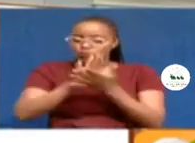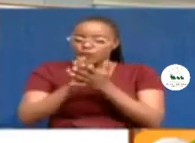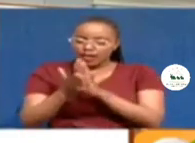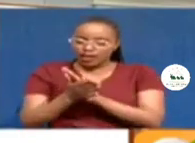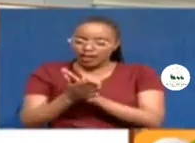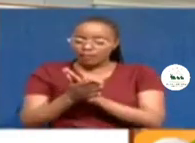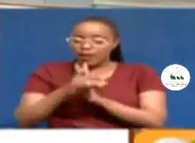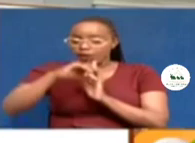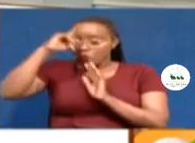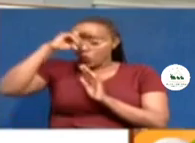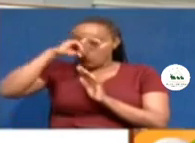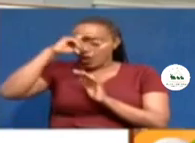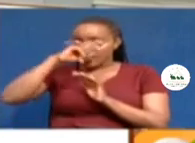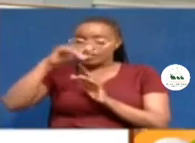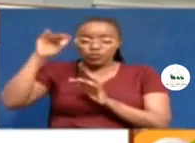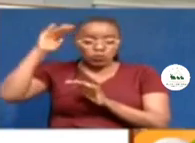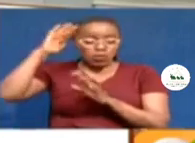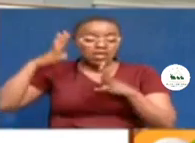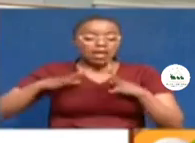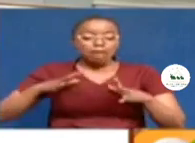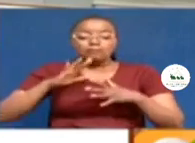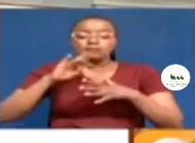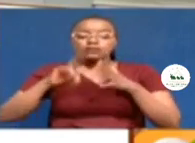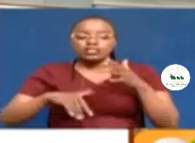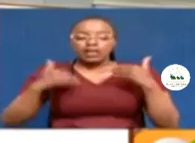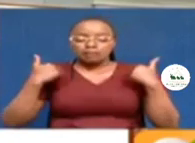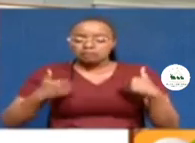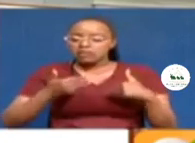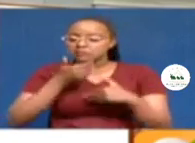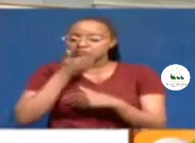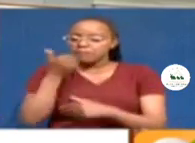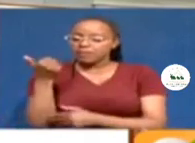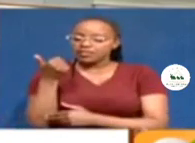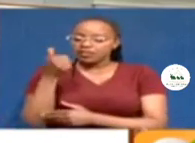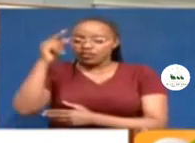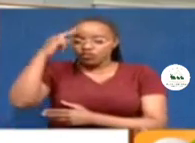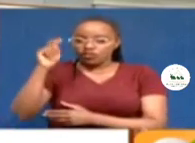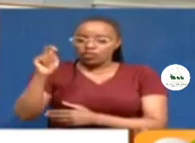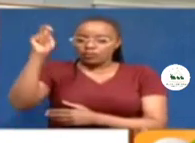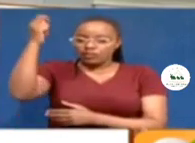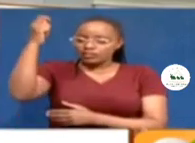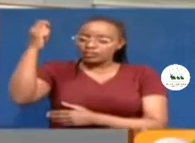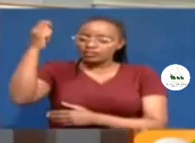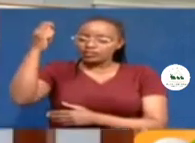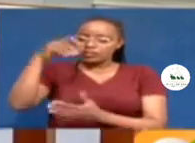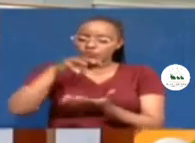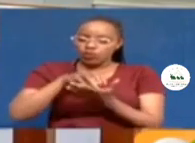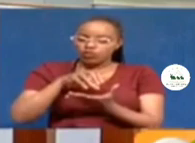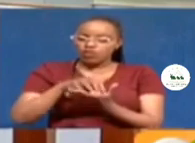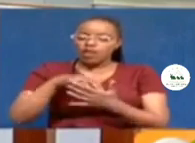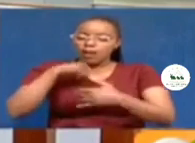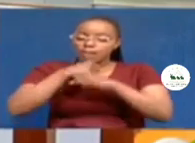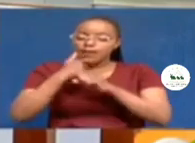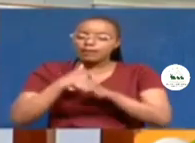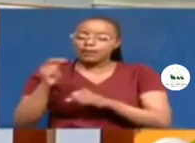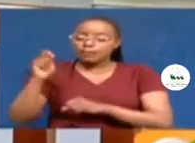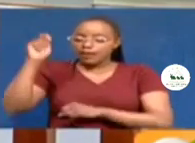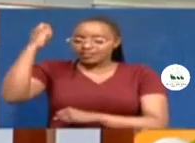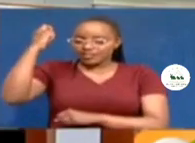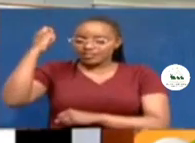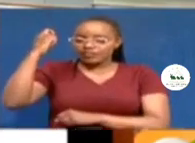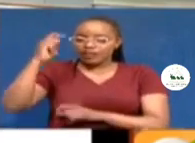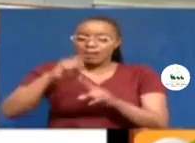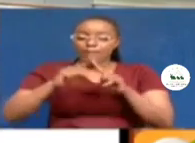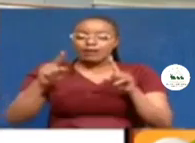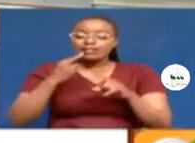what? You hear people saying, I'm the best for president. Make me president.